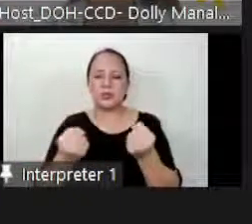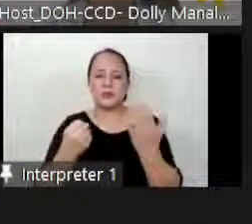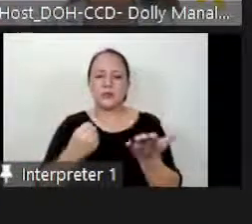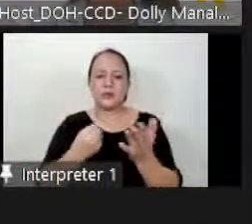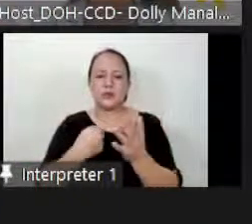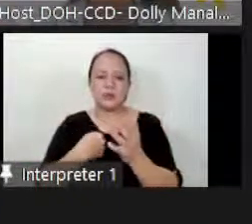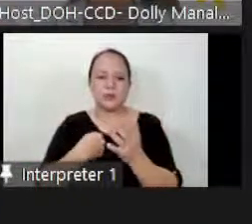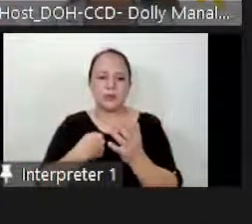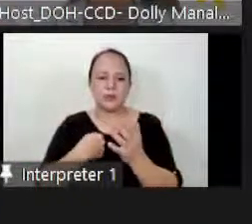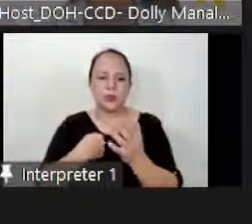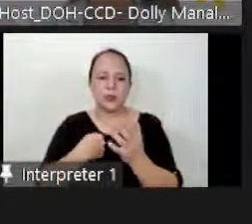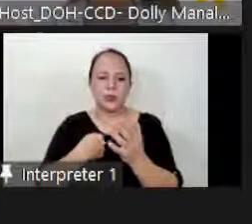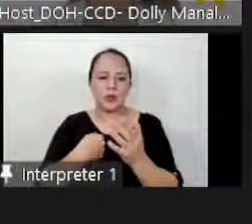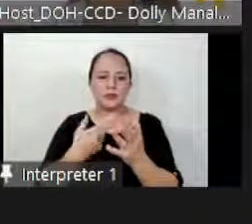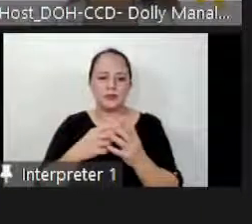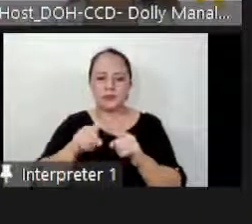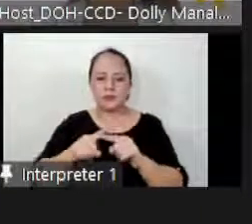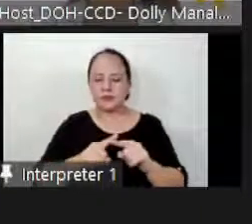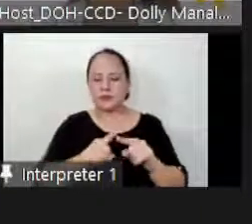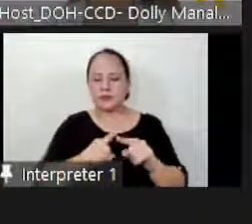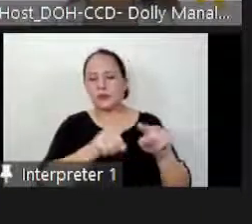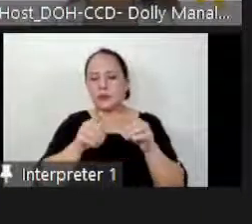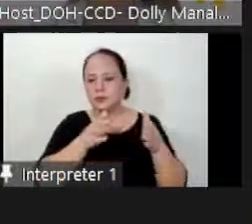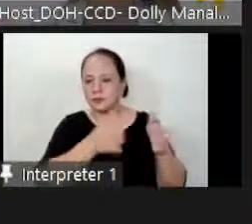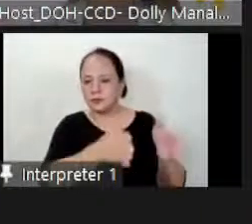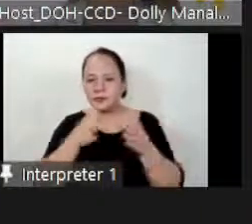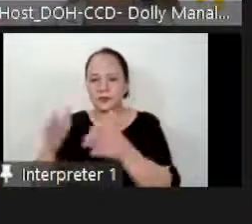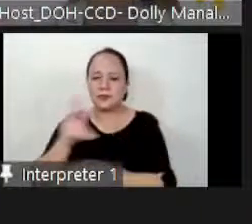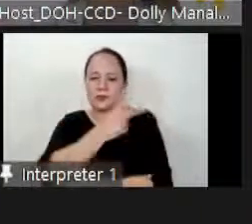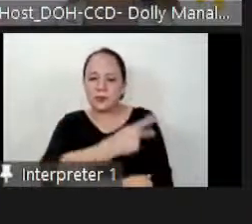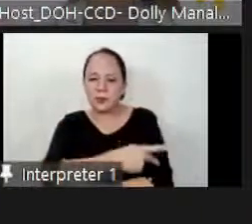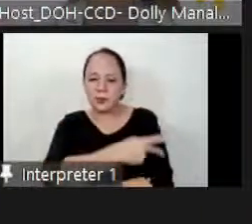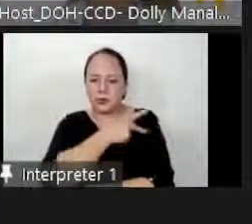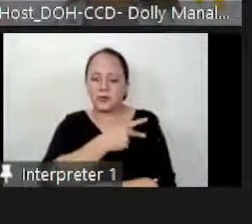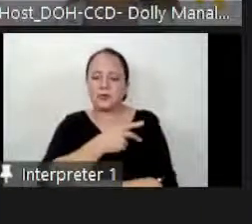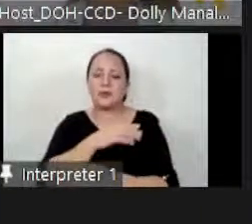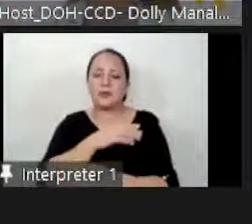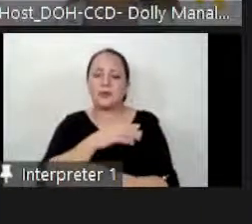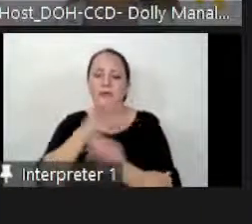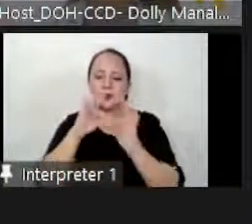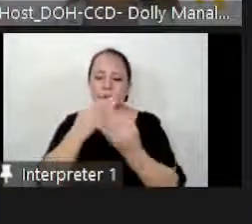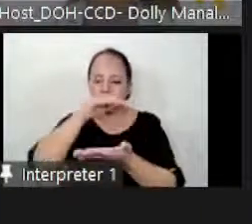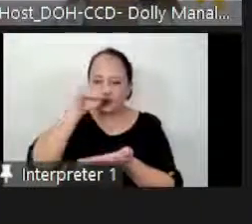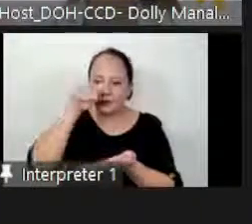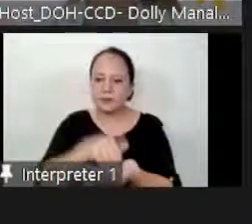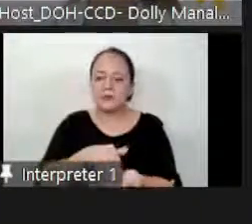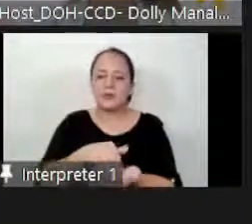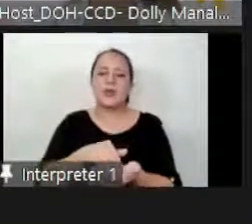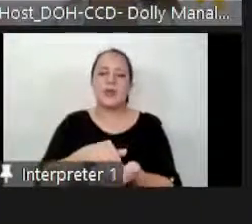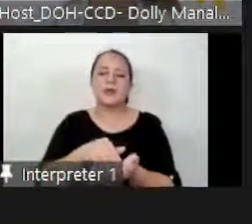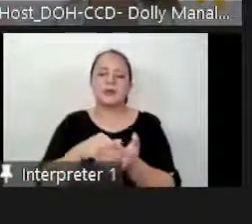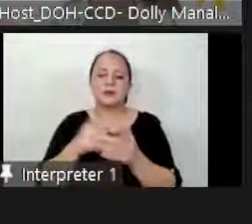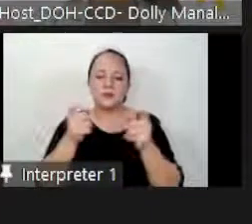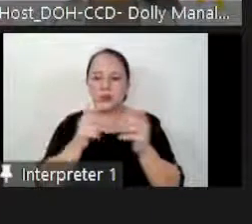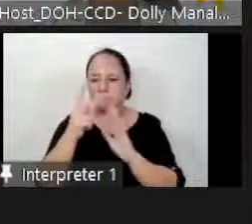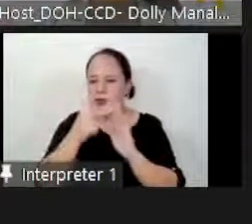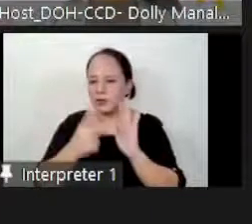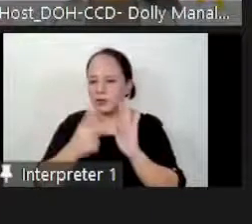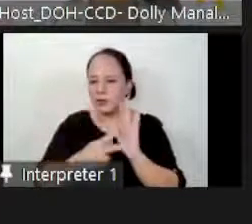integrative, multidisciplinary, patient and family-centered cancer control policies,